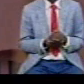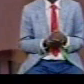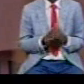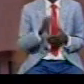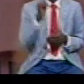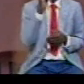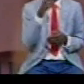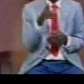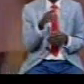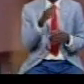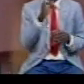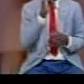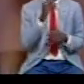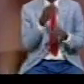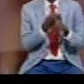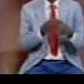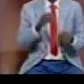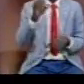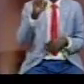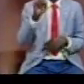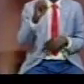Asurunere,